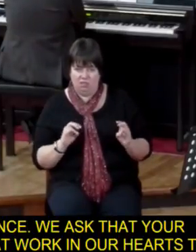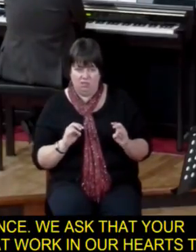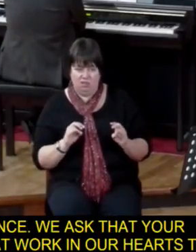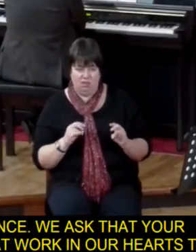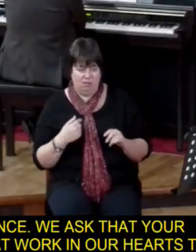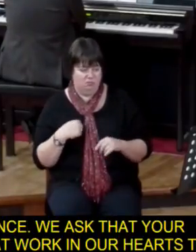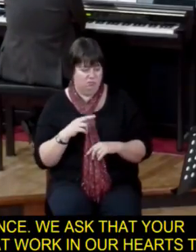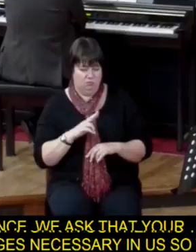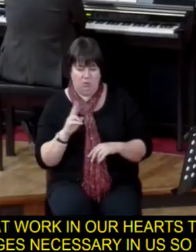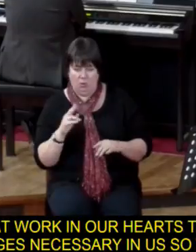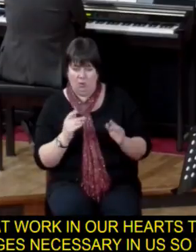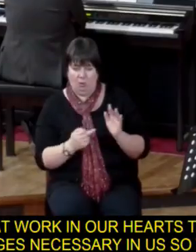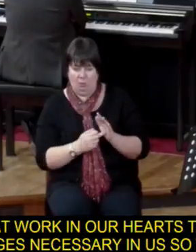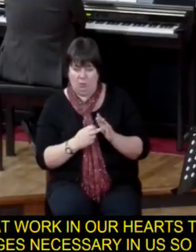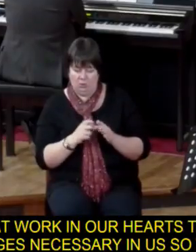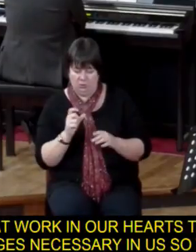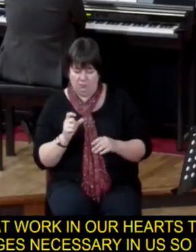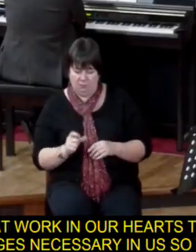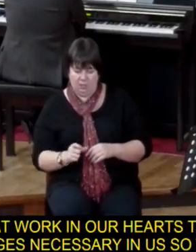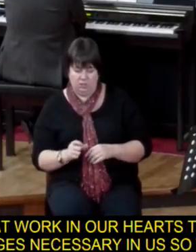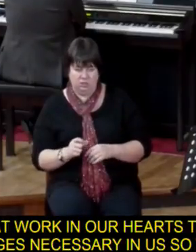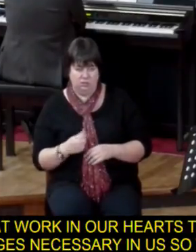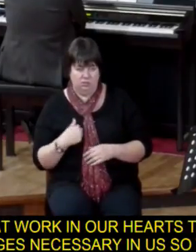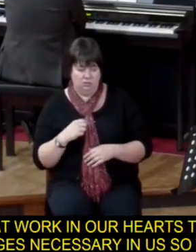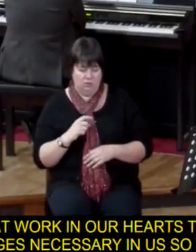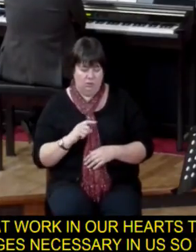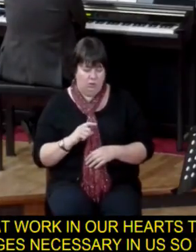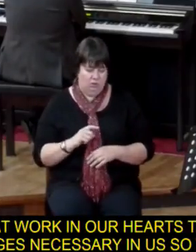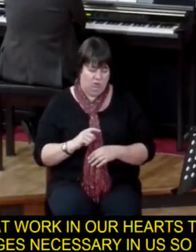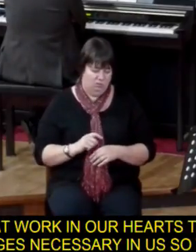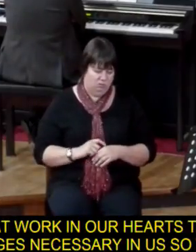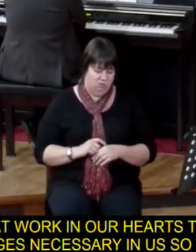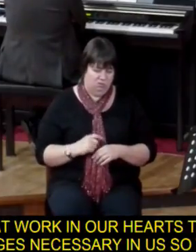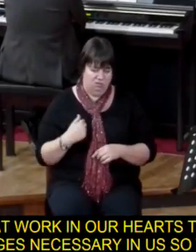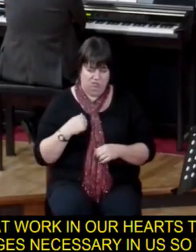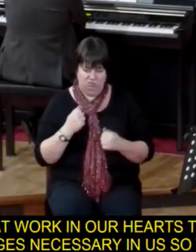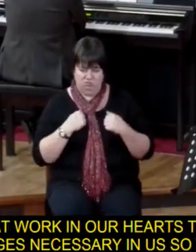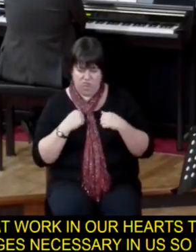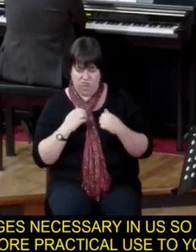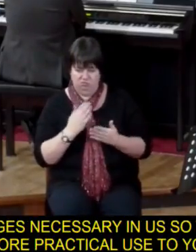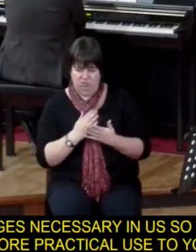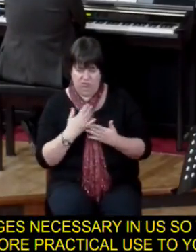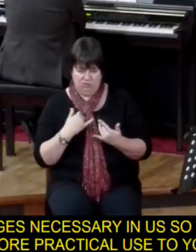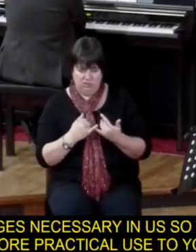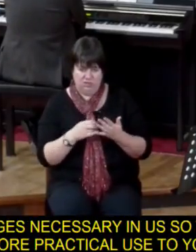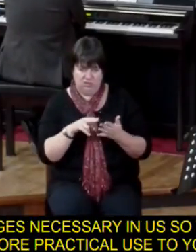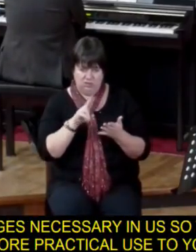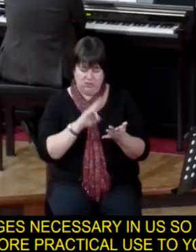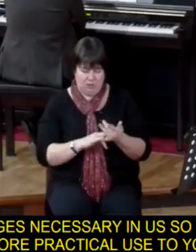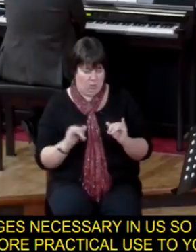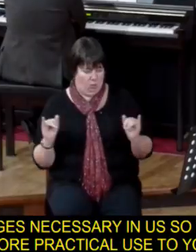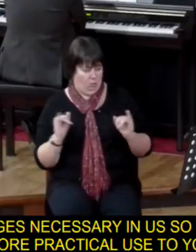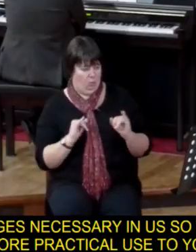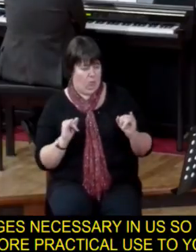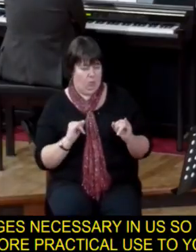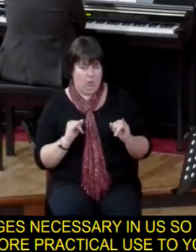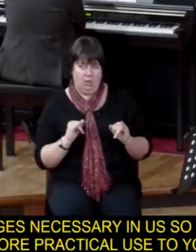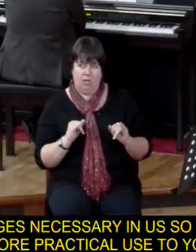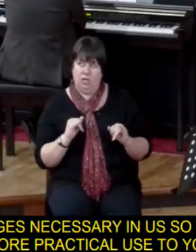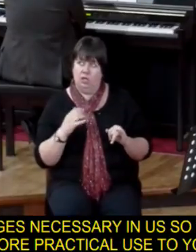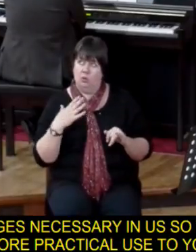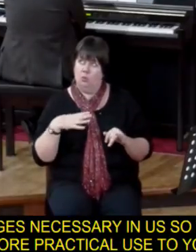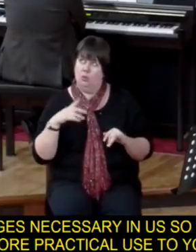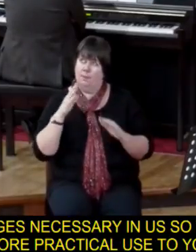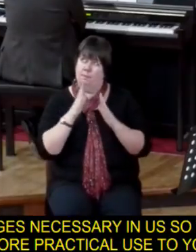being unimportant and inferior, maybe even too sinful to be a follower of Jesus. We pray that you'll raise them